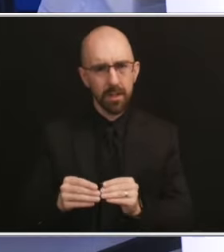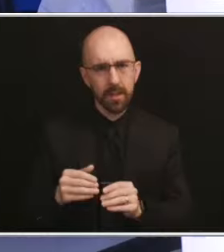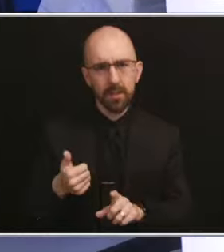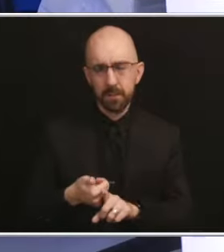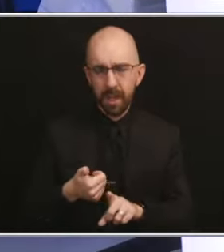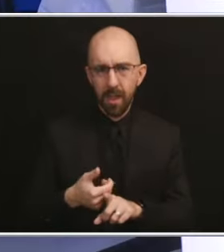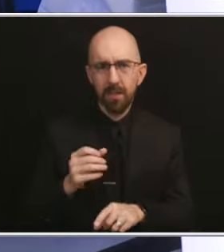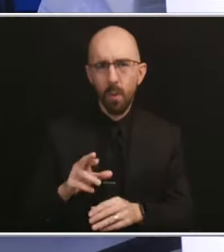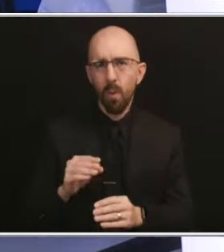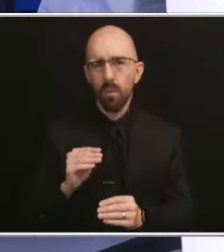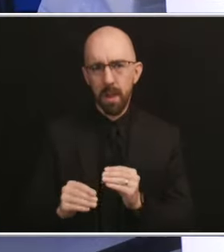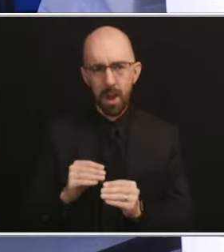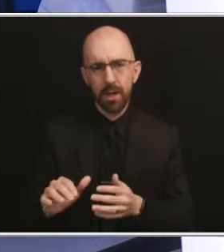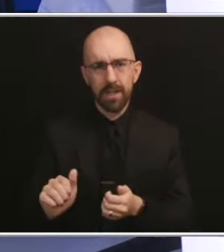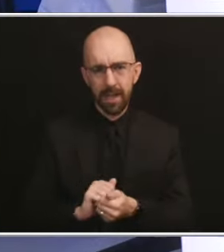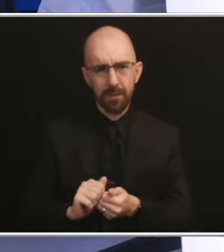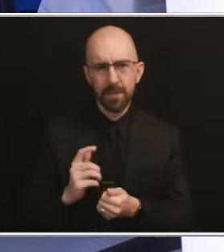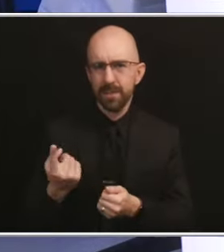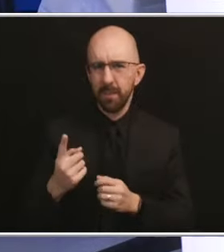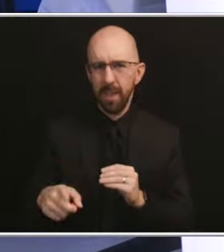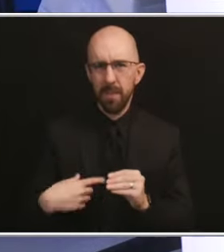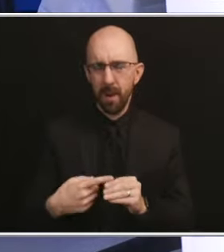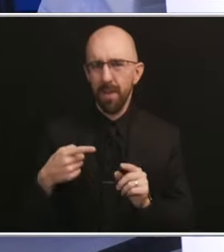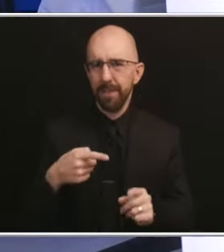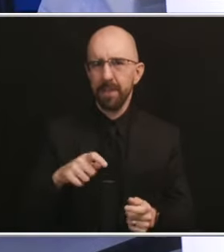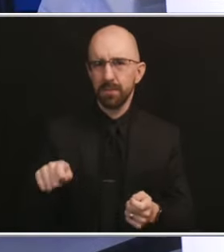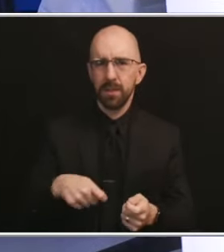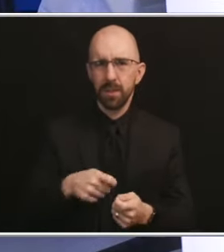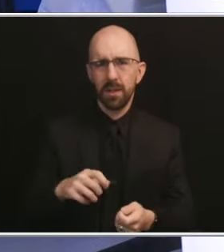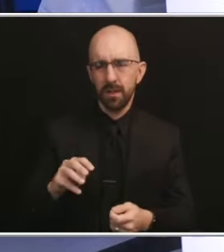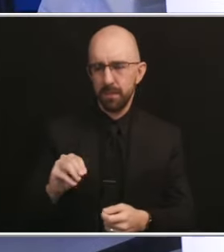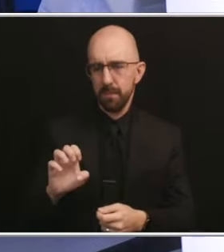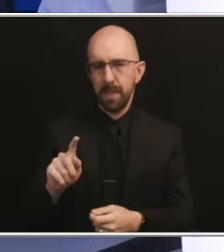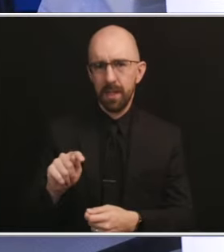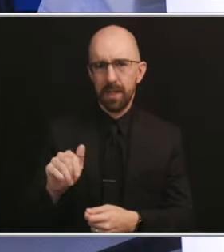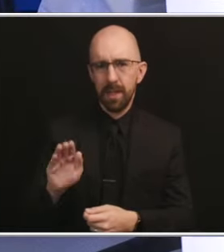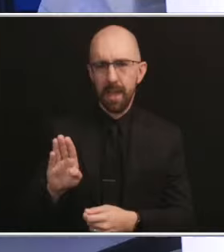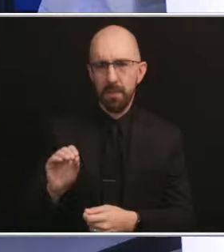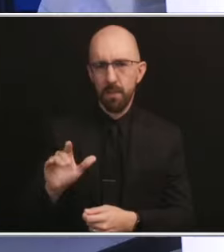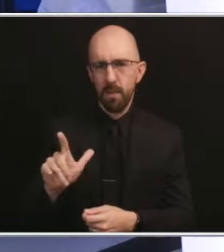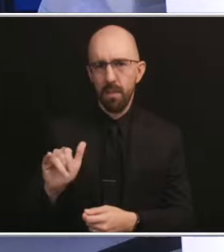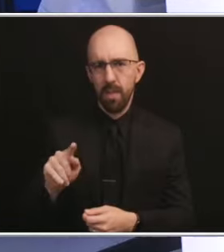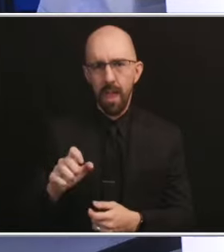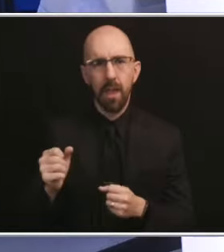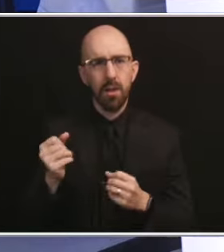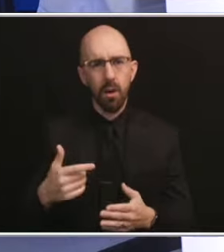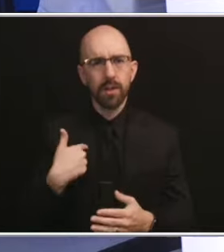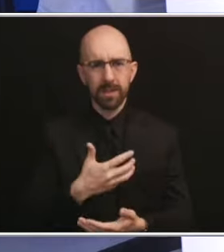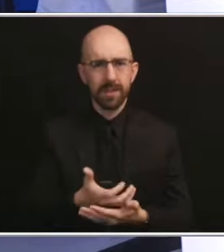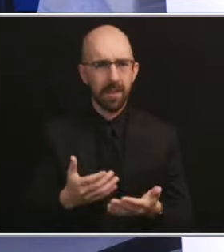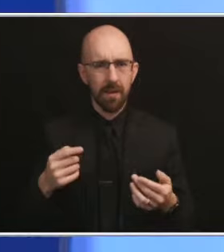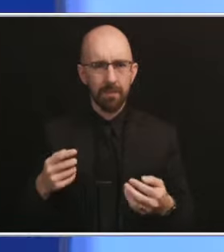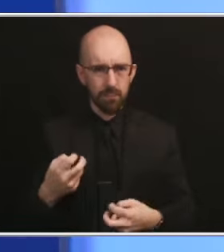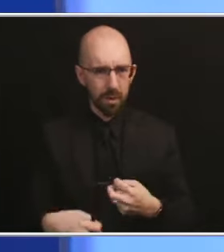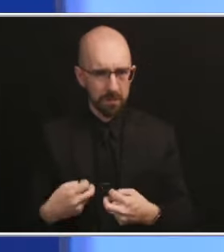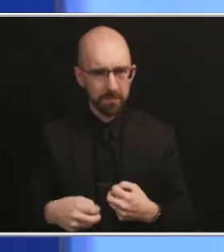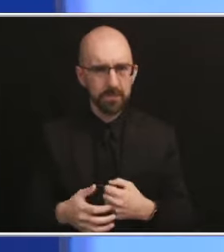damage? There's something about this particular metabolite, as we would say, that's causing us a lot of problems. Sure. So there's a metabolite